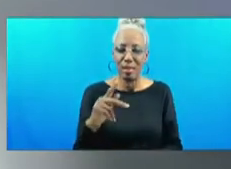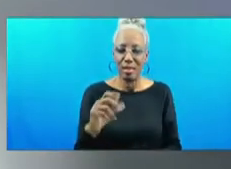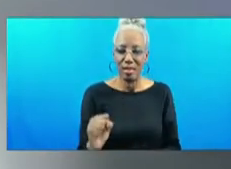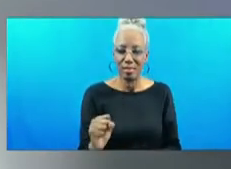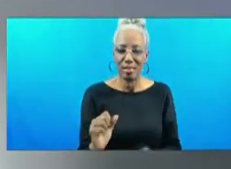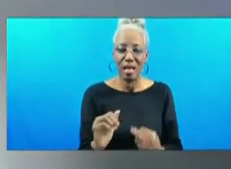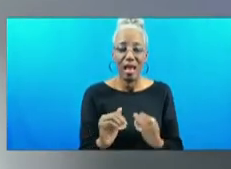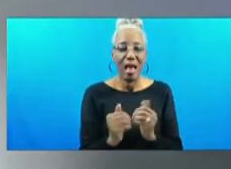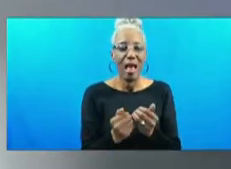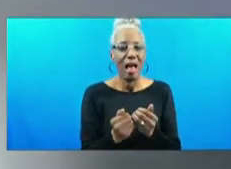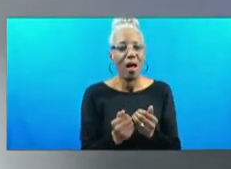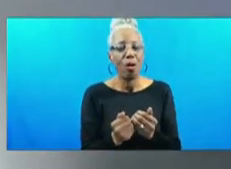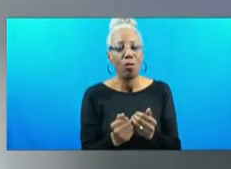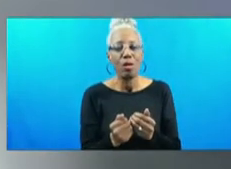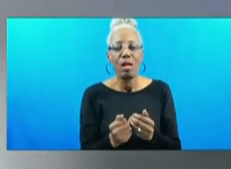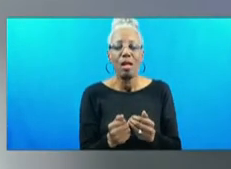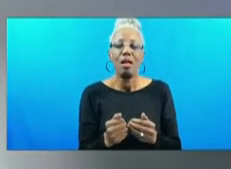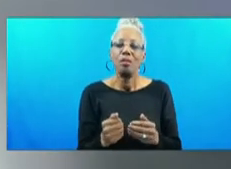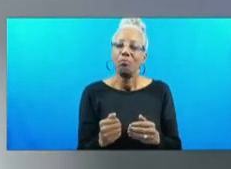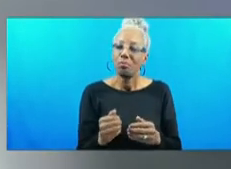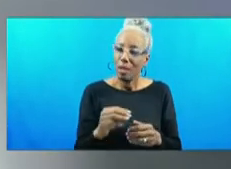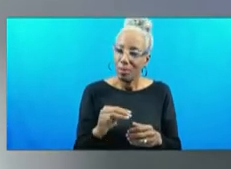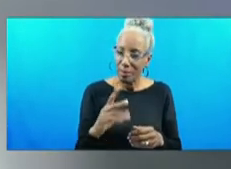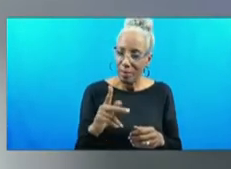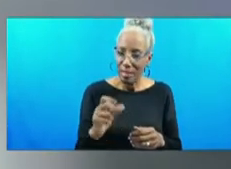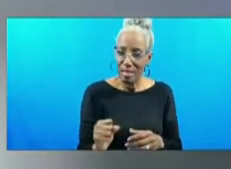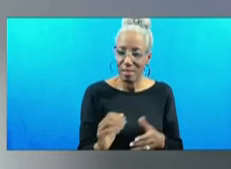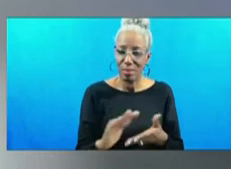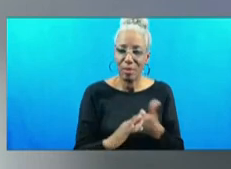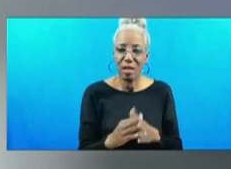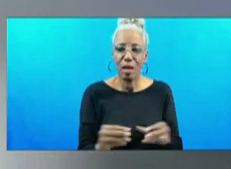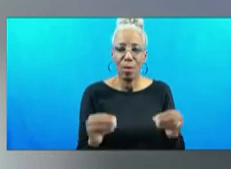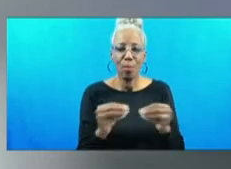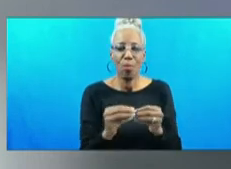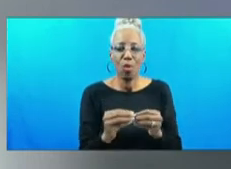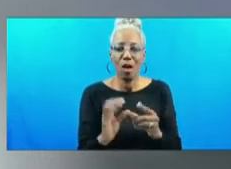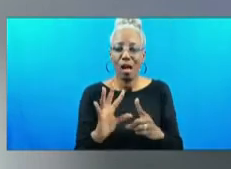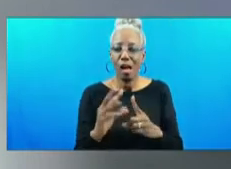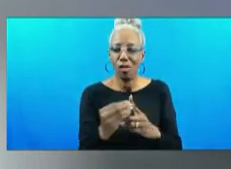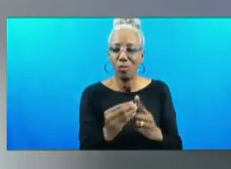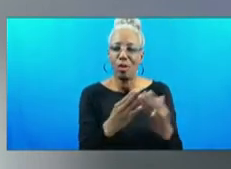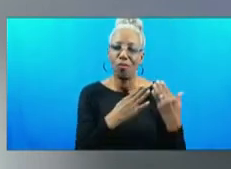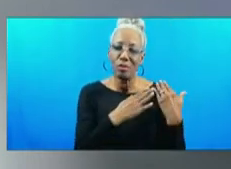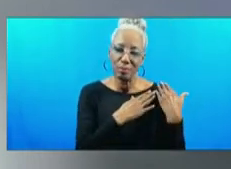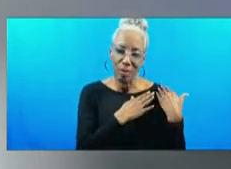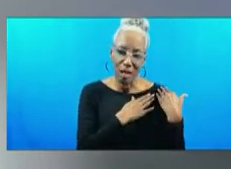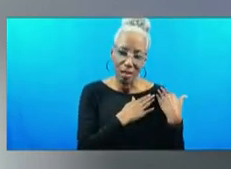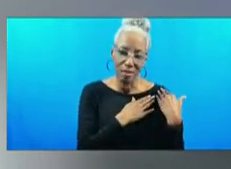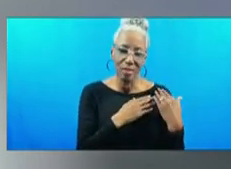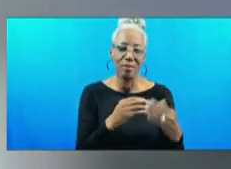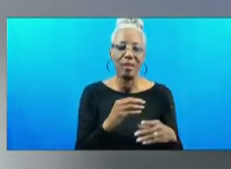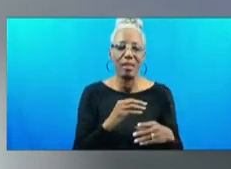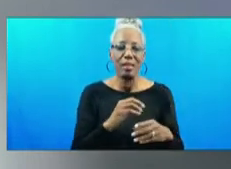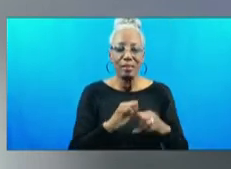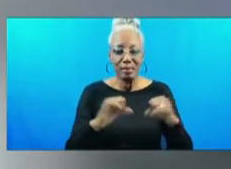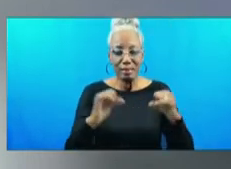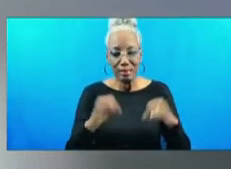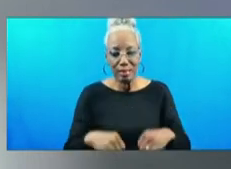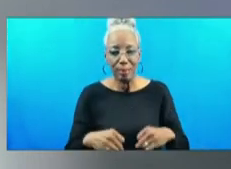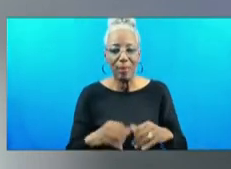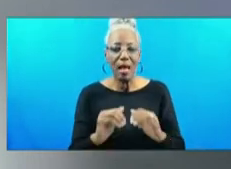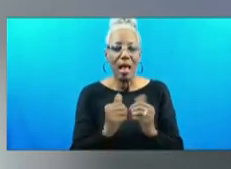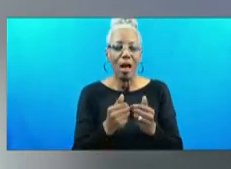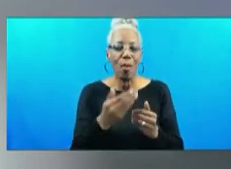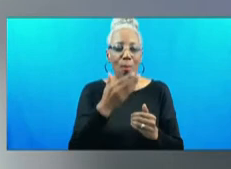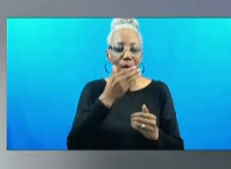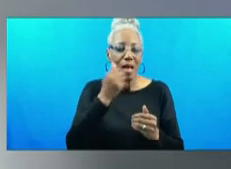to become a more culturally responsive system? How does it plan to better engage, respond to the needs,